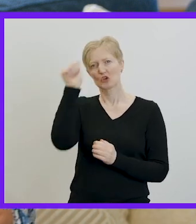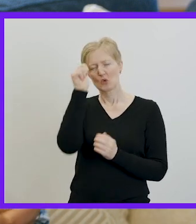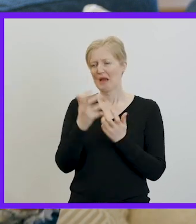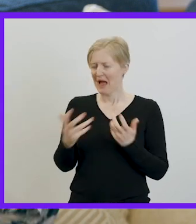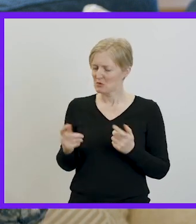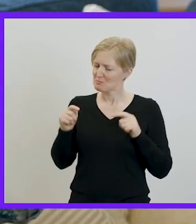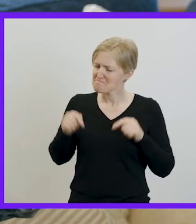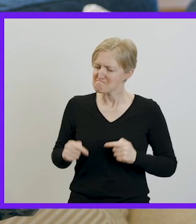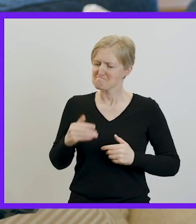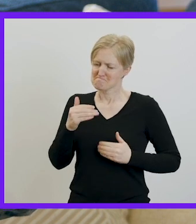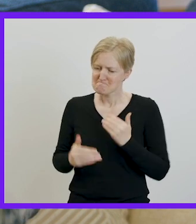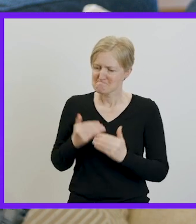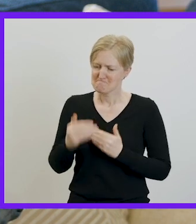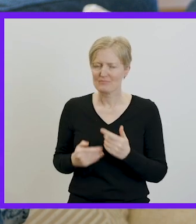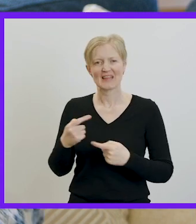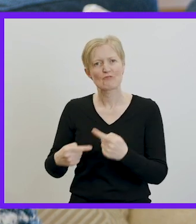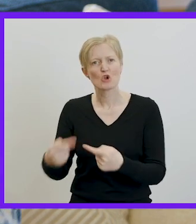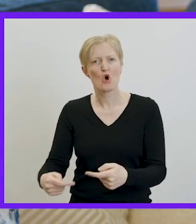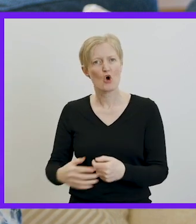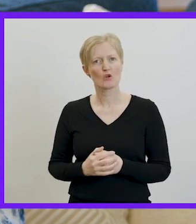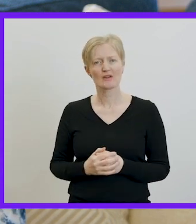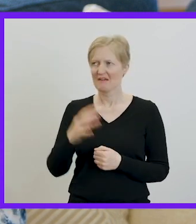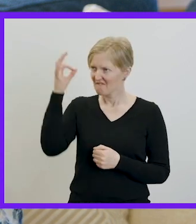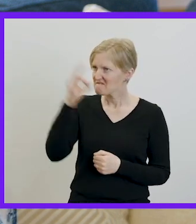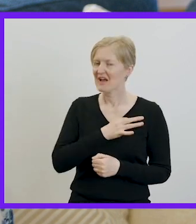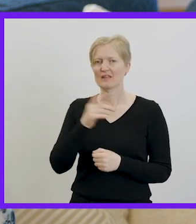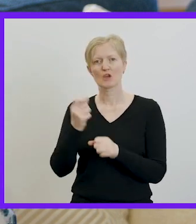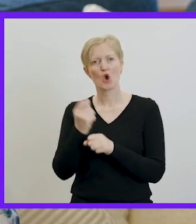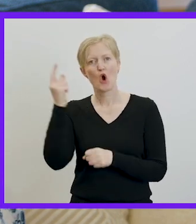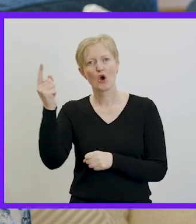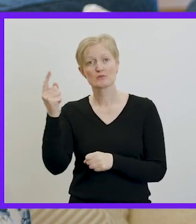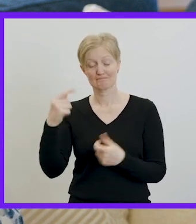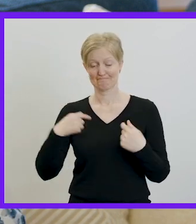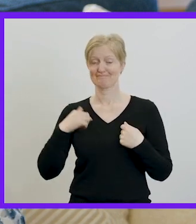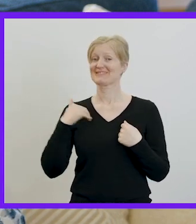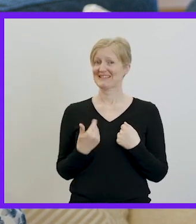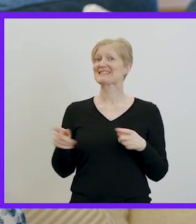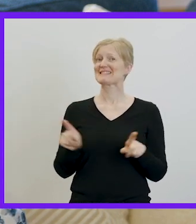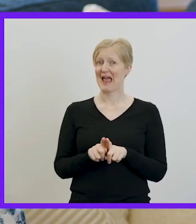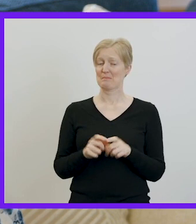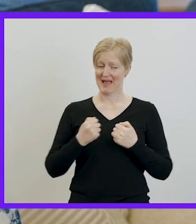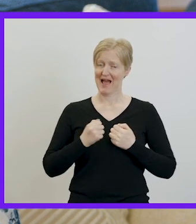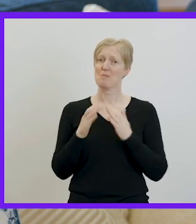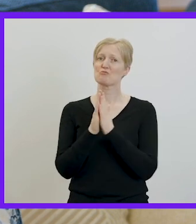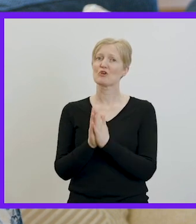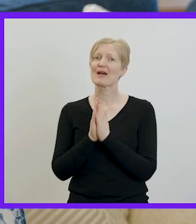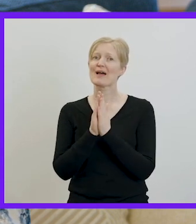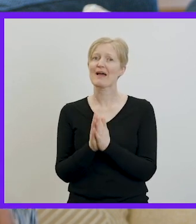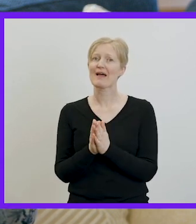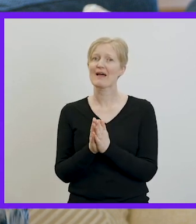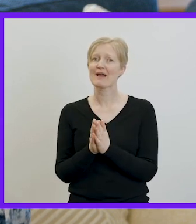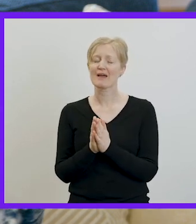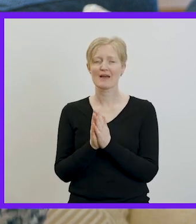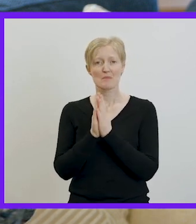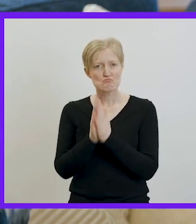persist. He knew how to put his faith in God. And friends, that's what we need to learn to do when we pray. We need